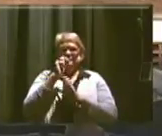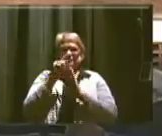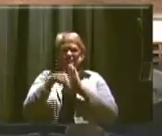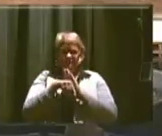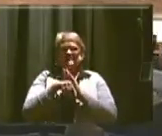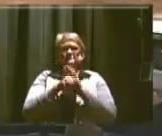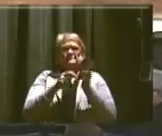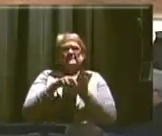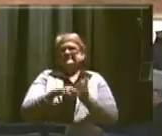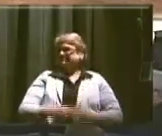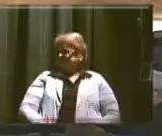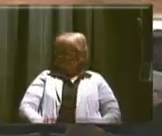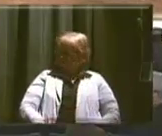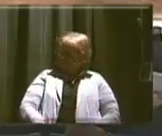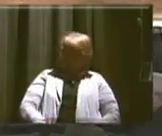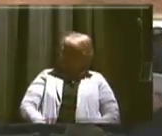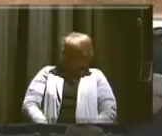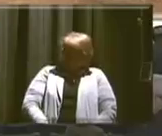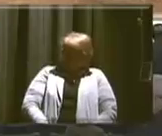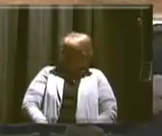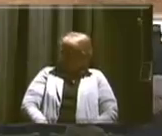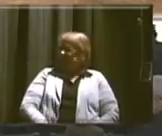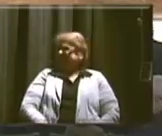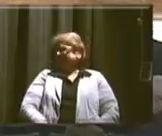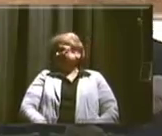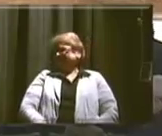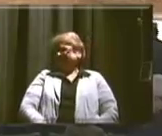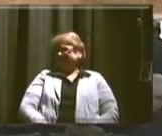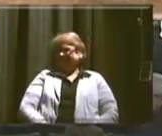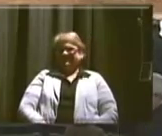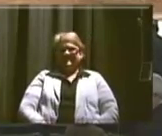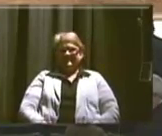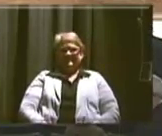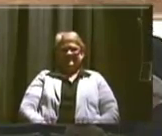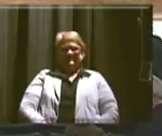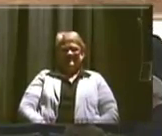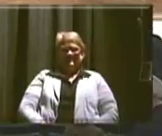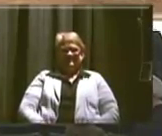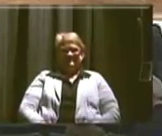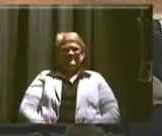It's good for us. I'll go back and walk around our chair.